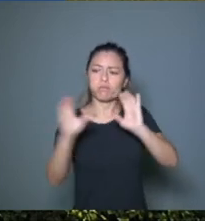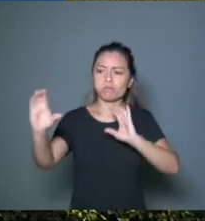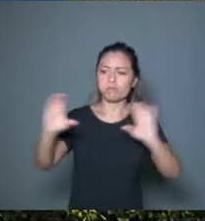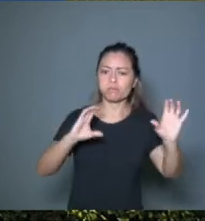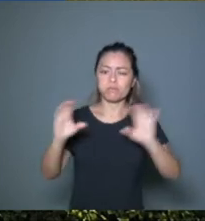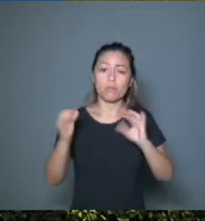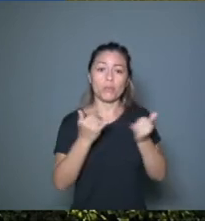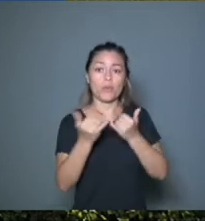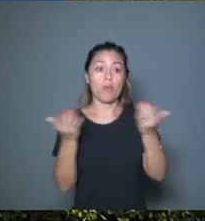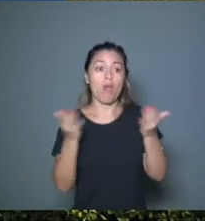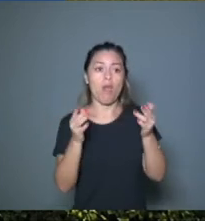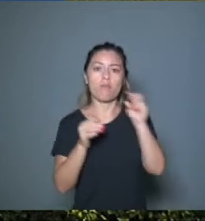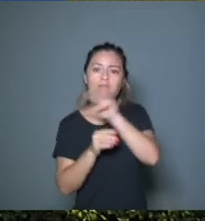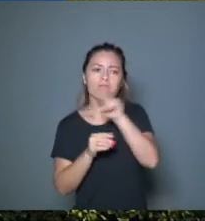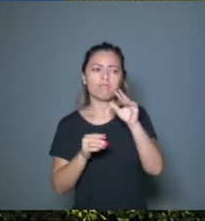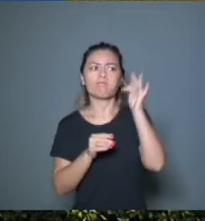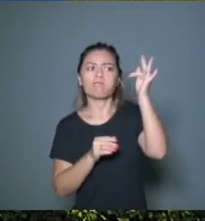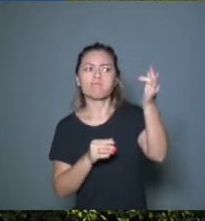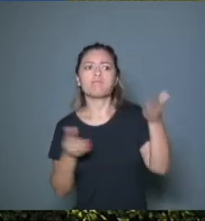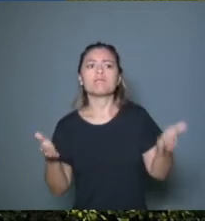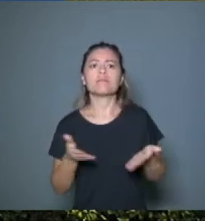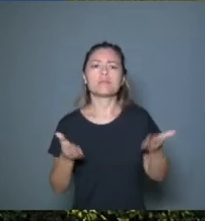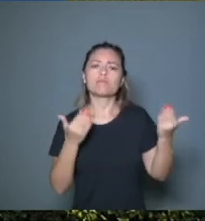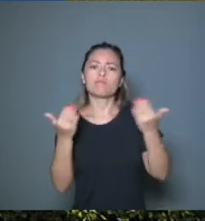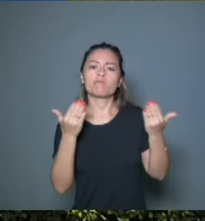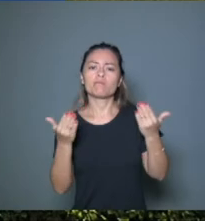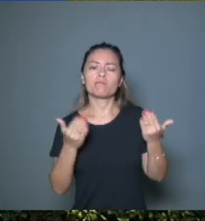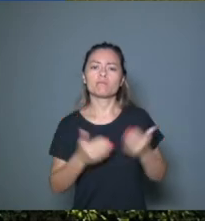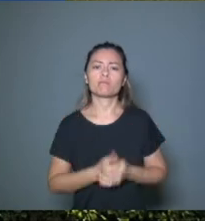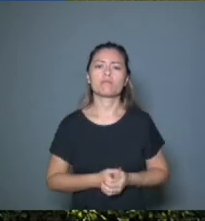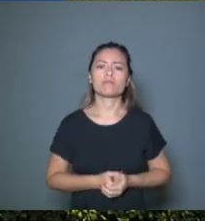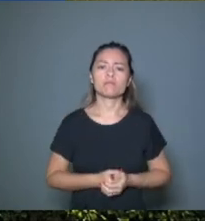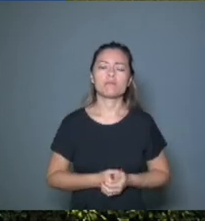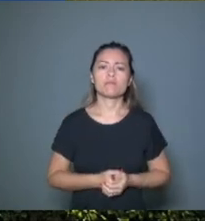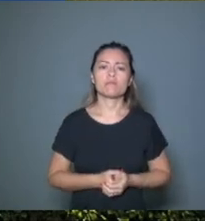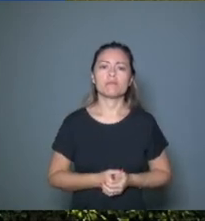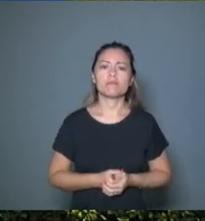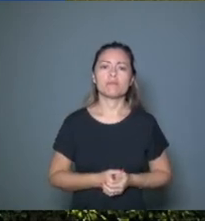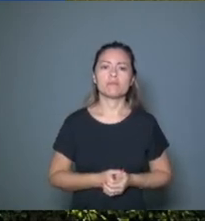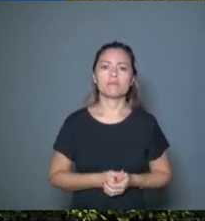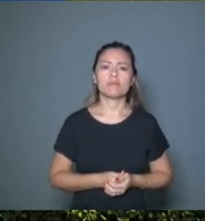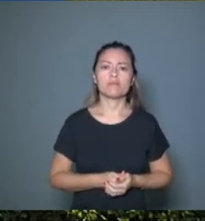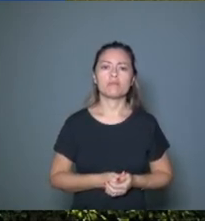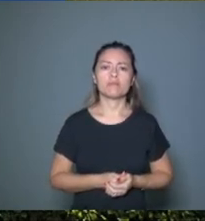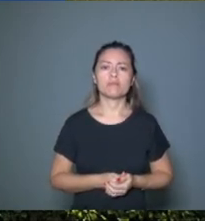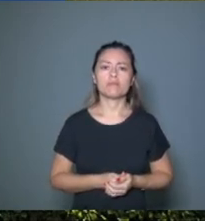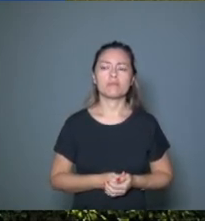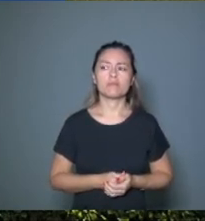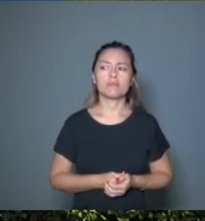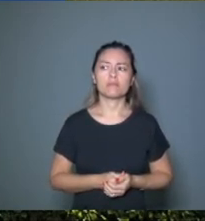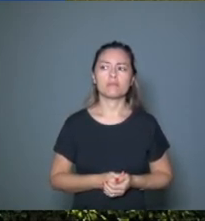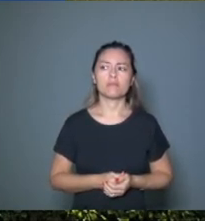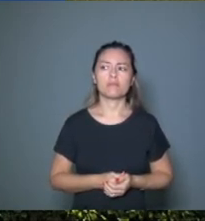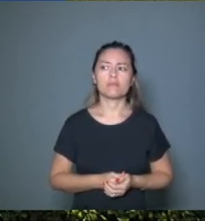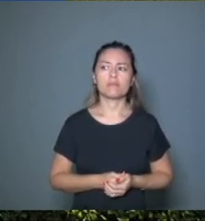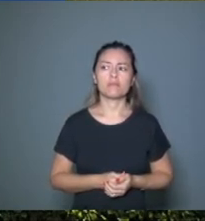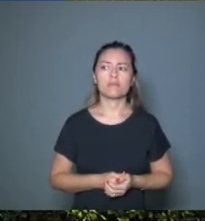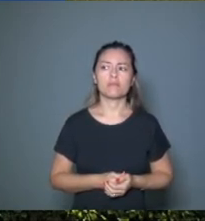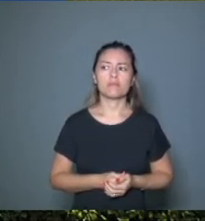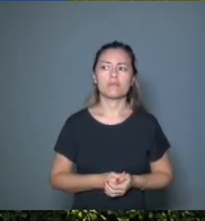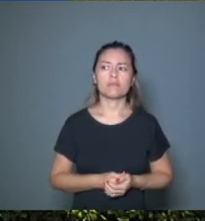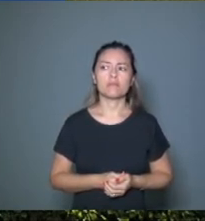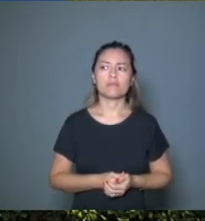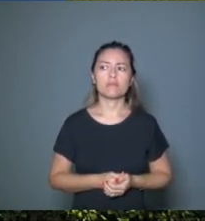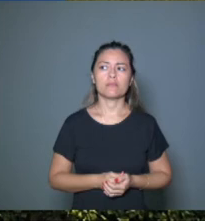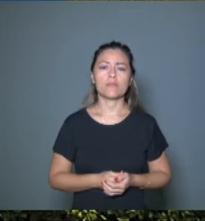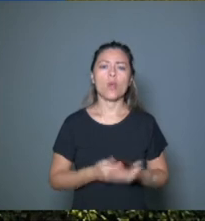transactions compared year by year, there's been no big differences if you look 1 year ahead. So how do you see